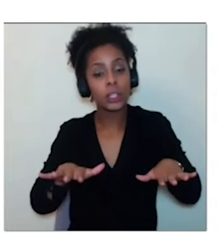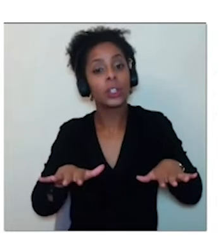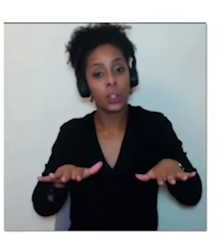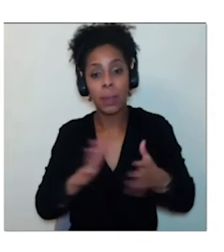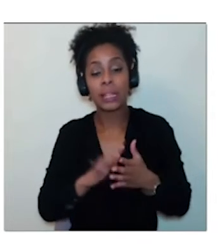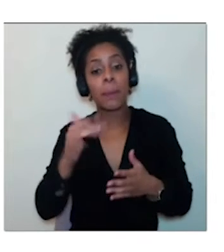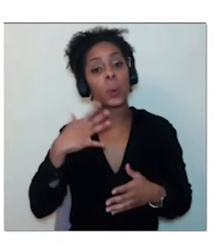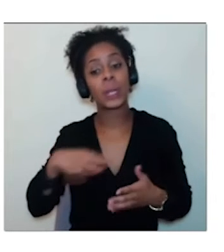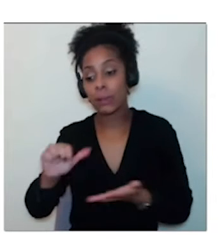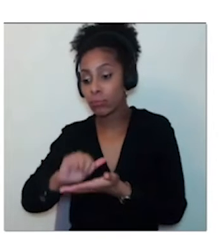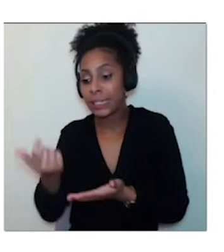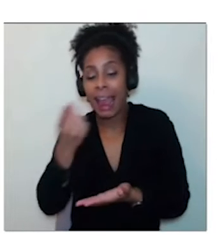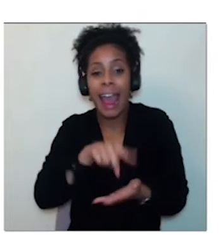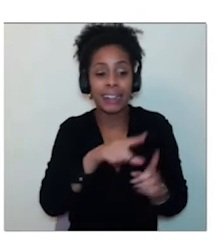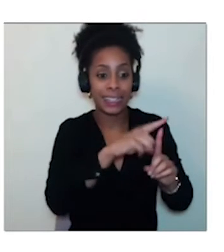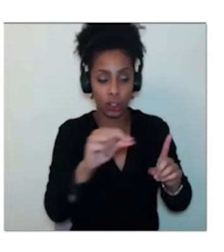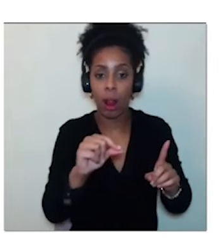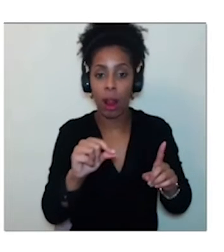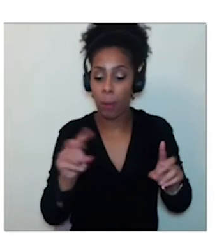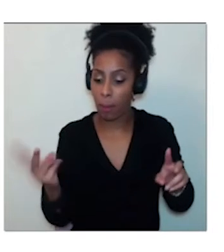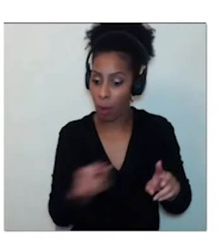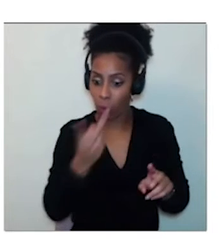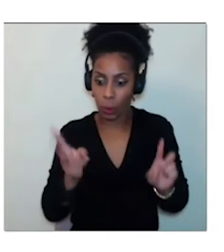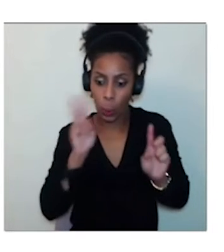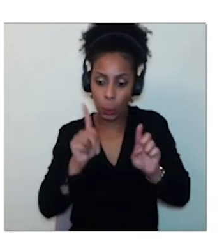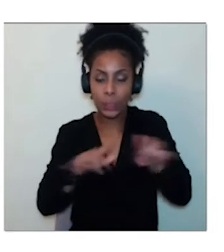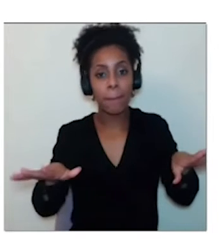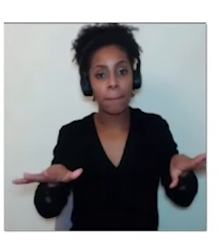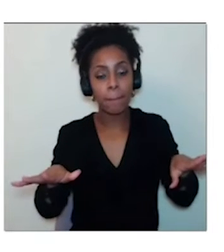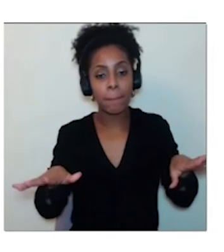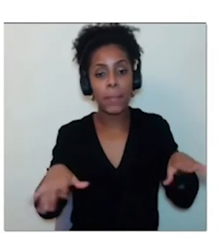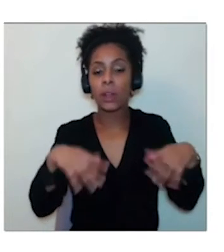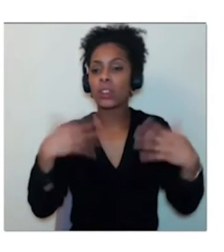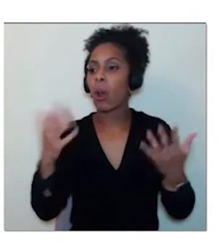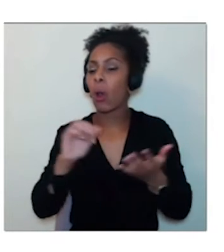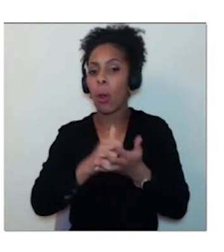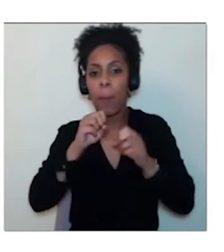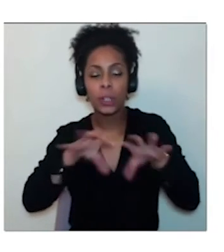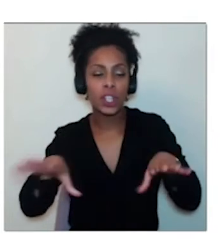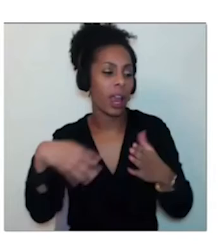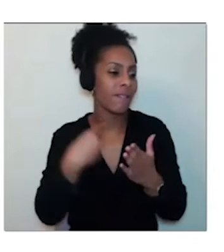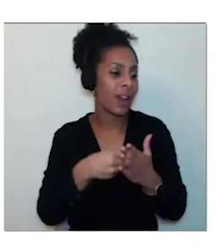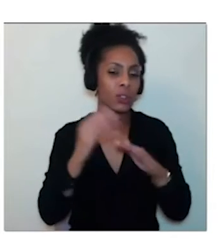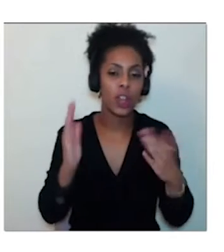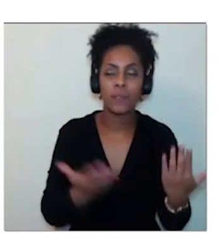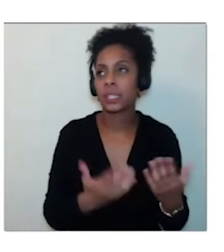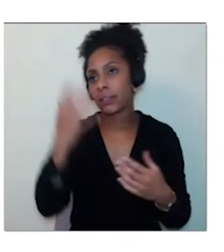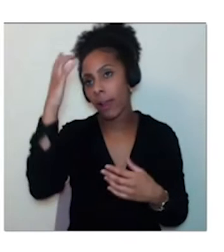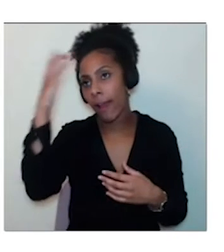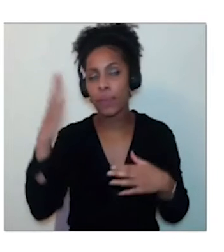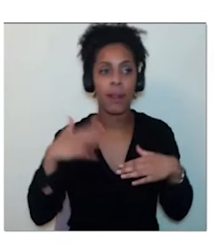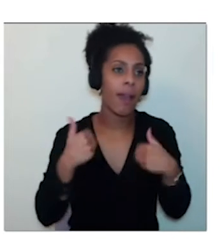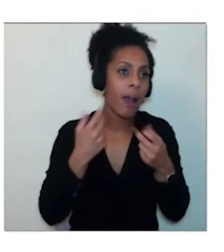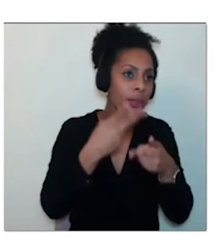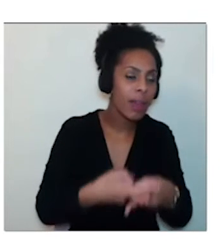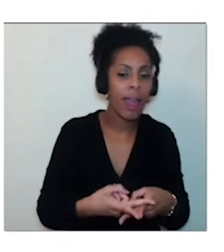required. Industries like publishing, financial services, government, healthcare, and utilities all depend heavily